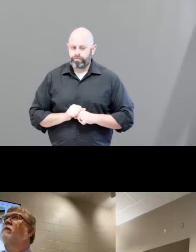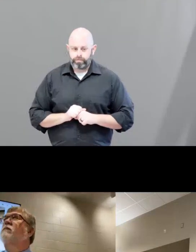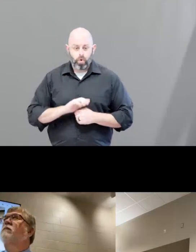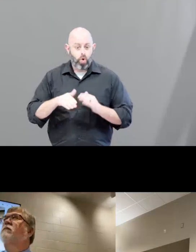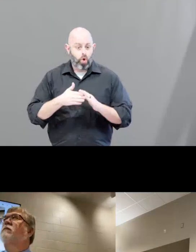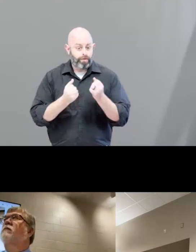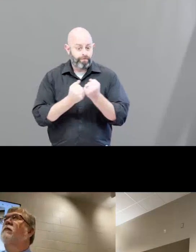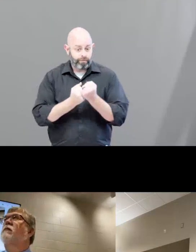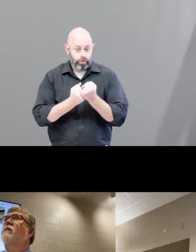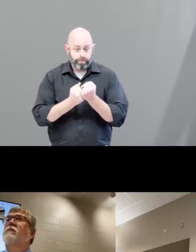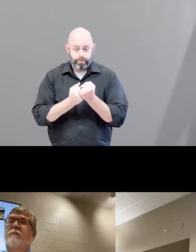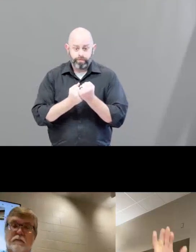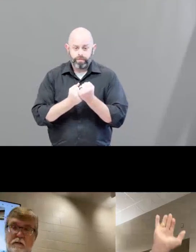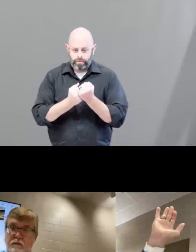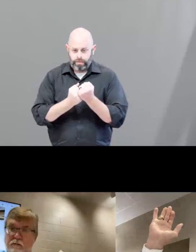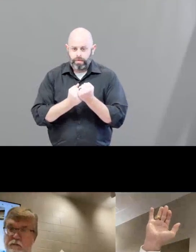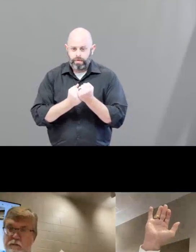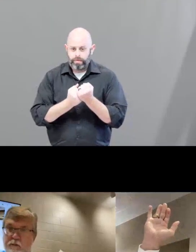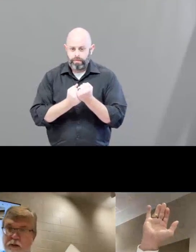All in favor?